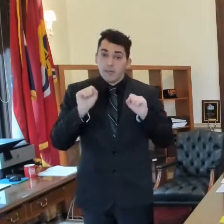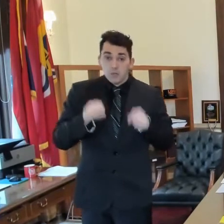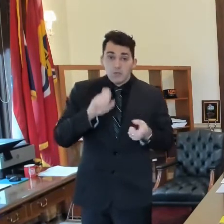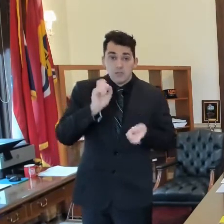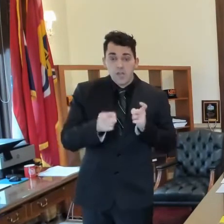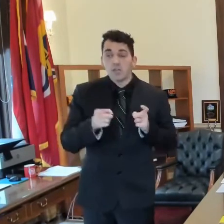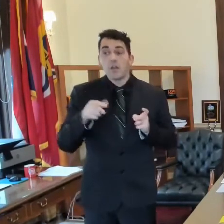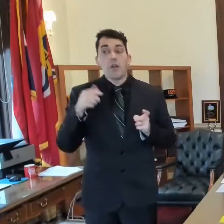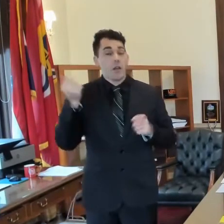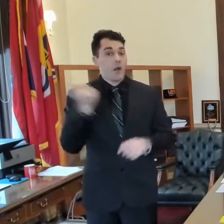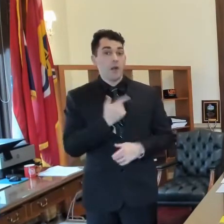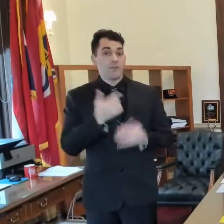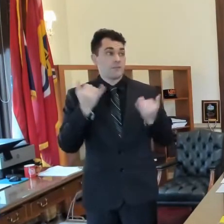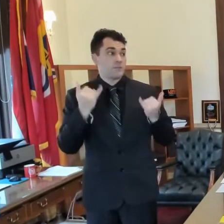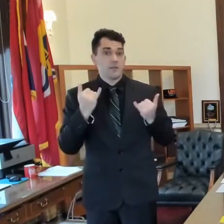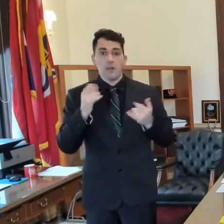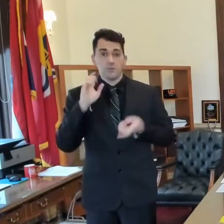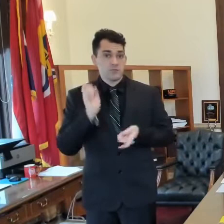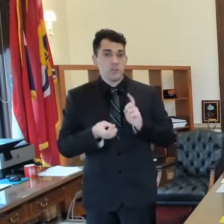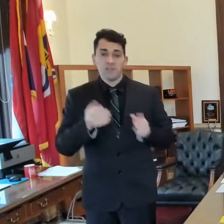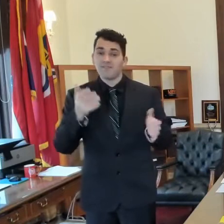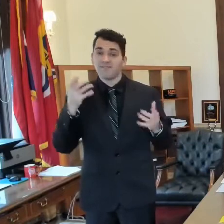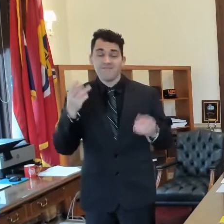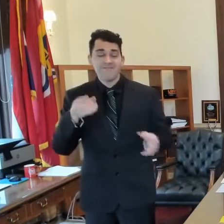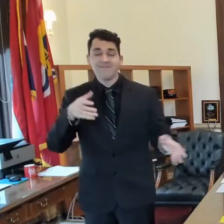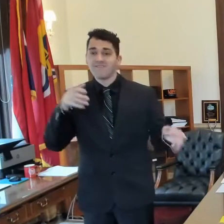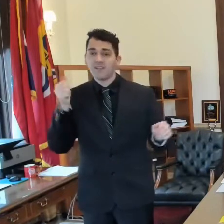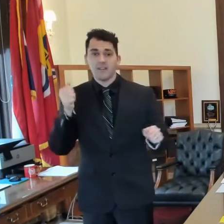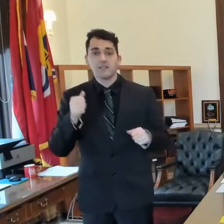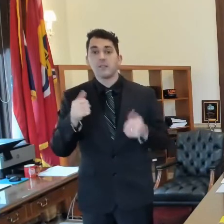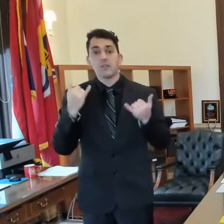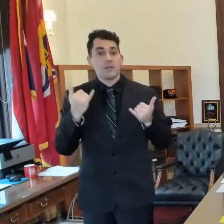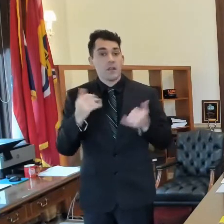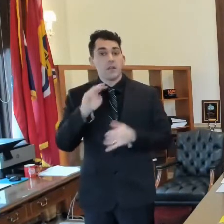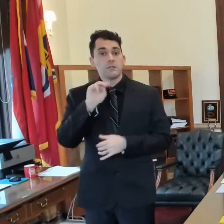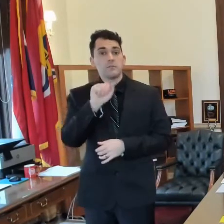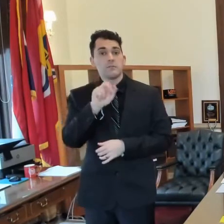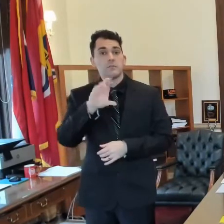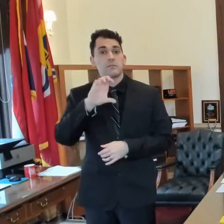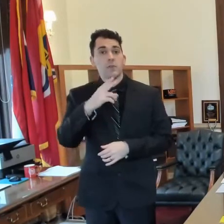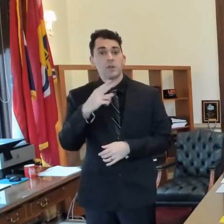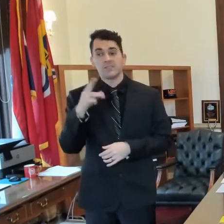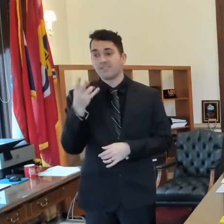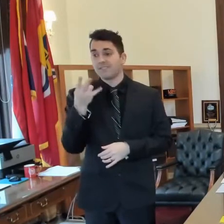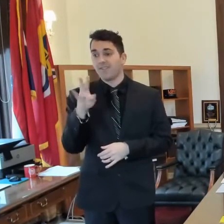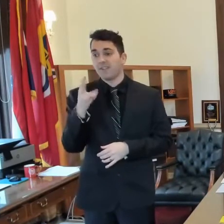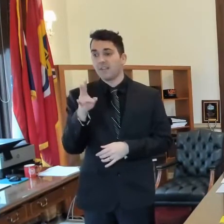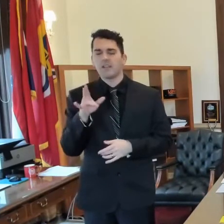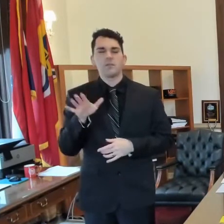If you think about it, here we are on March the 17th. It was right about